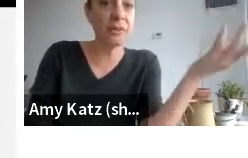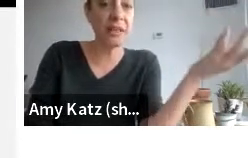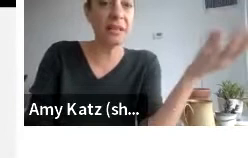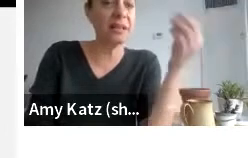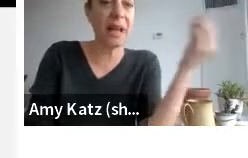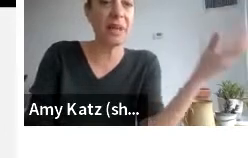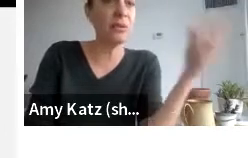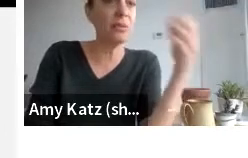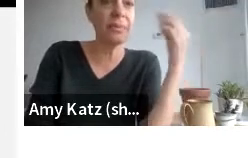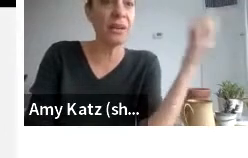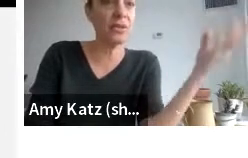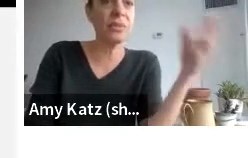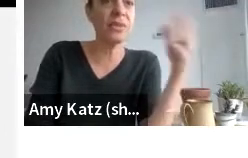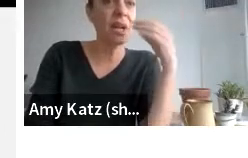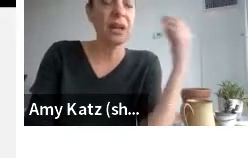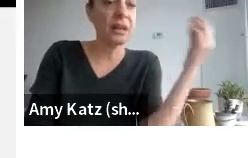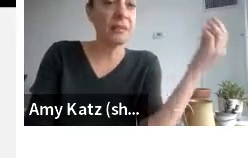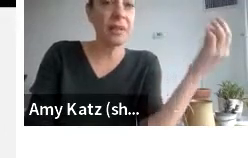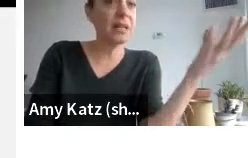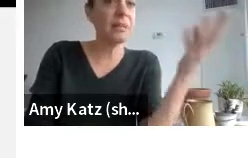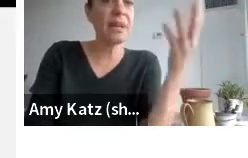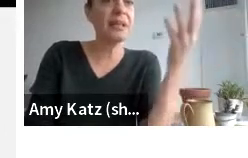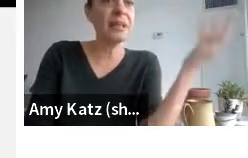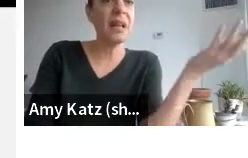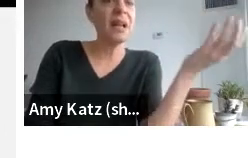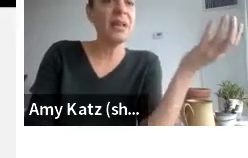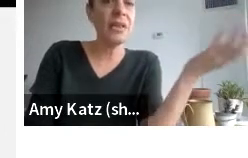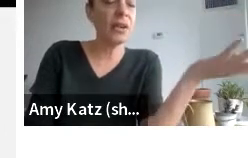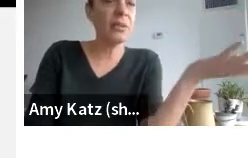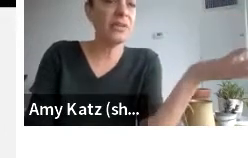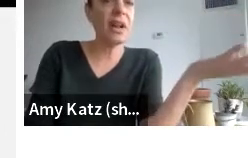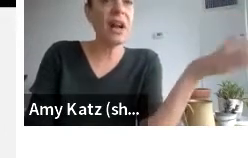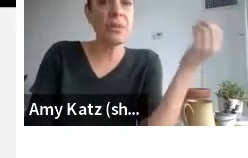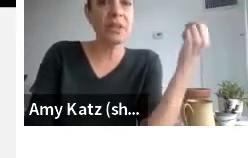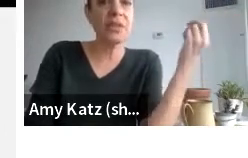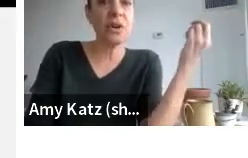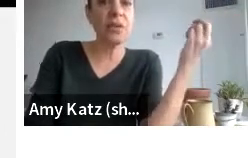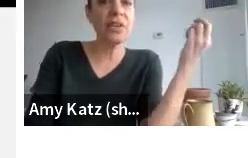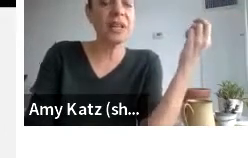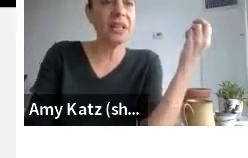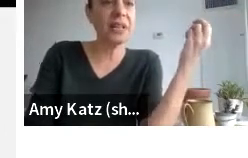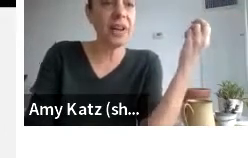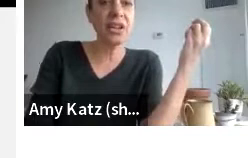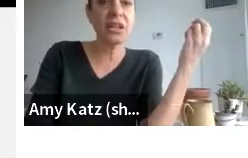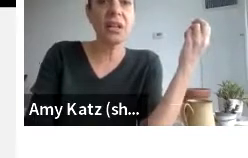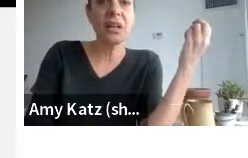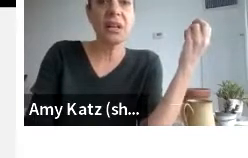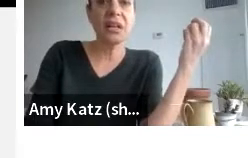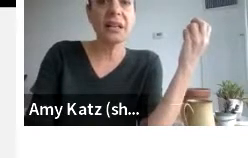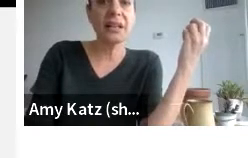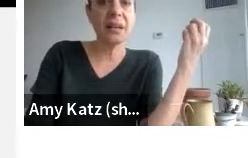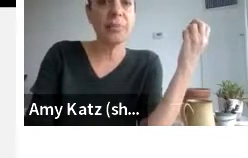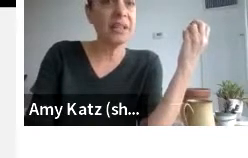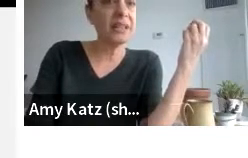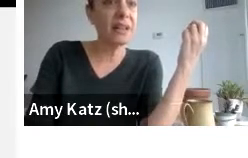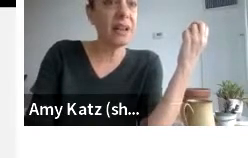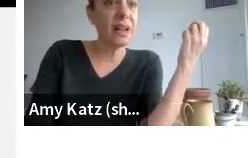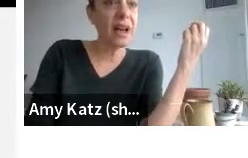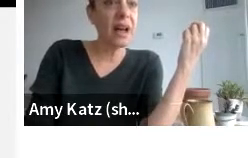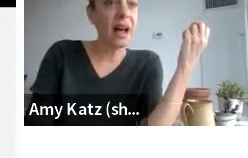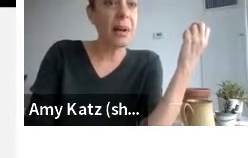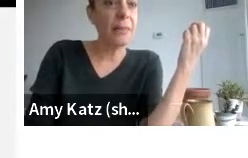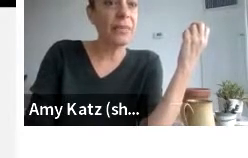a lot of spaces, bathrooms, bedrooms, eating spaces, they're going to be very high risk for COVID-19 infection. Next slide,